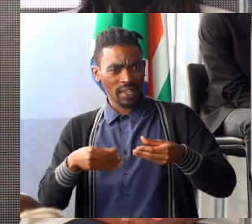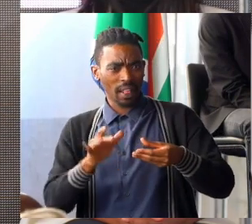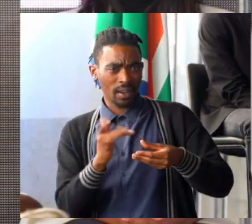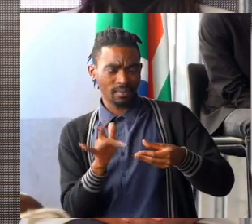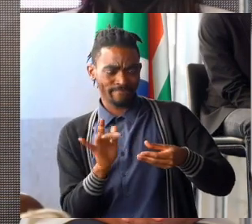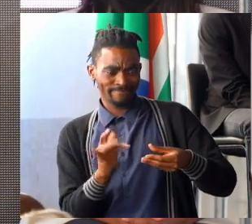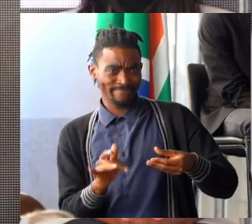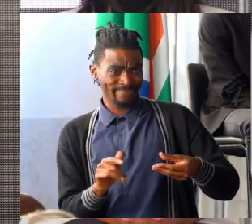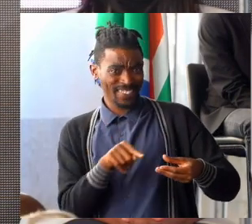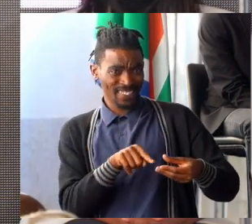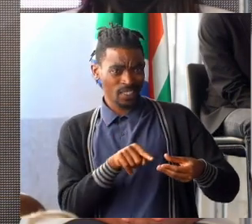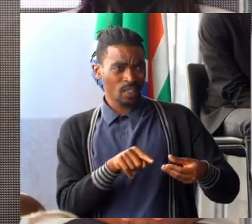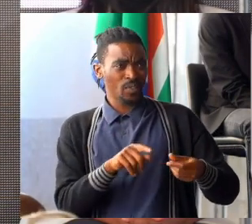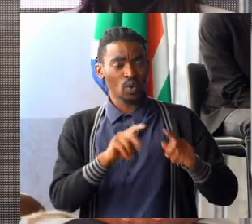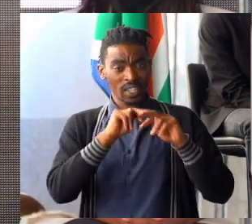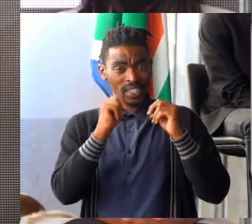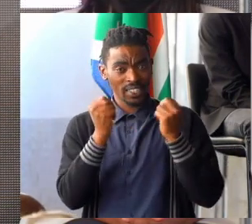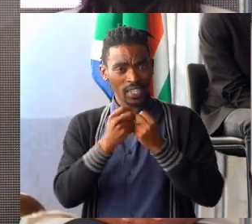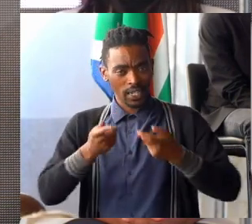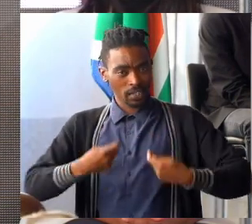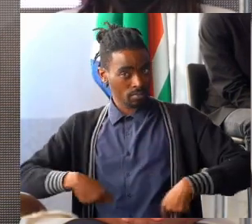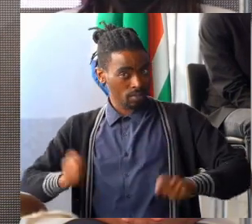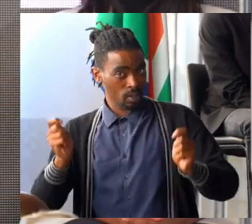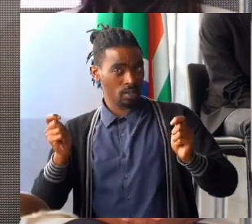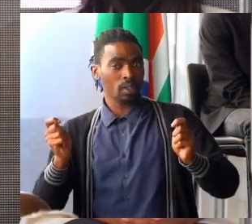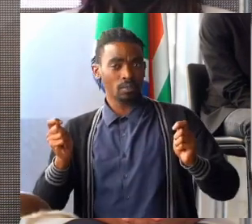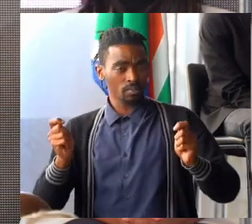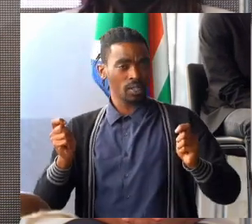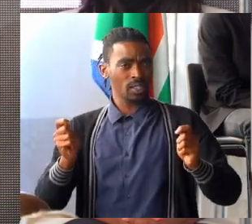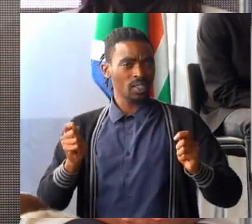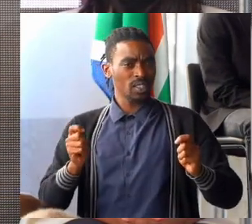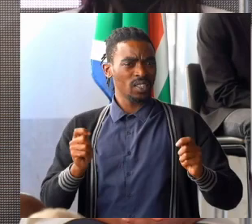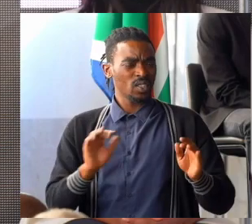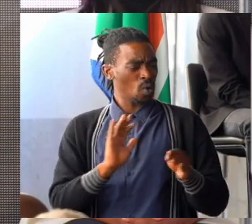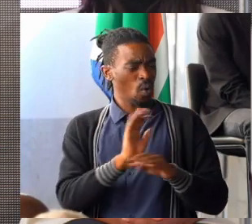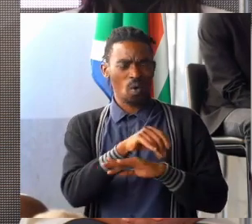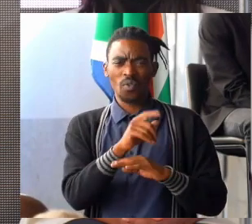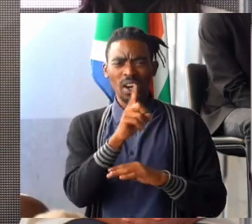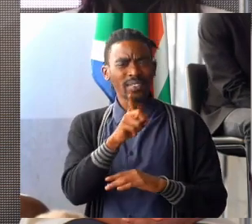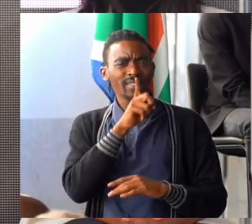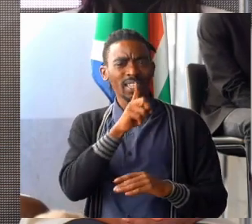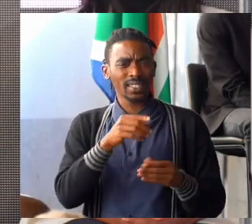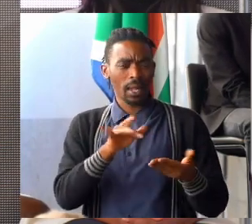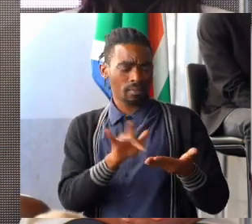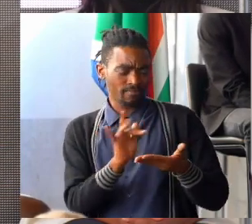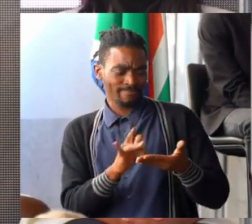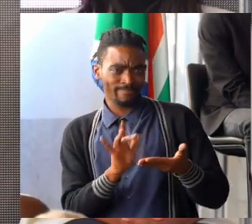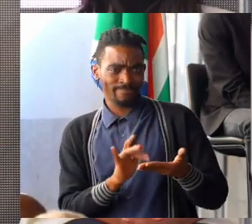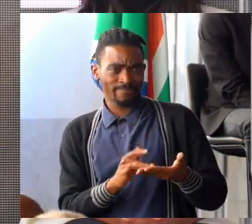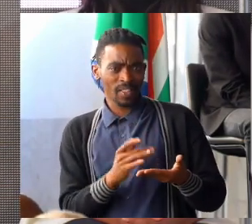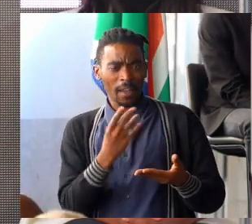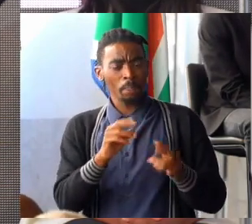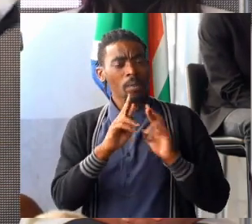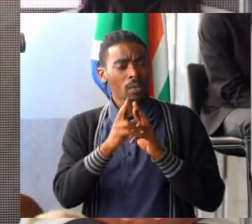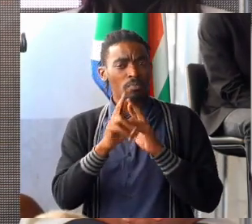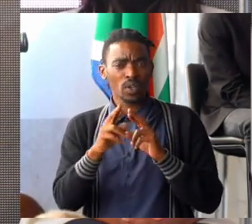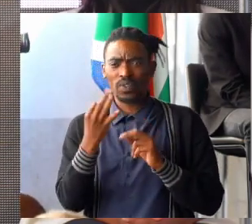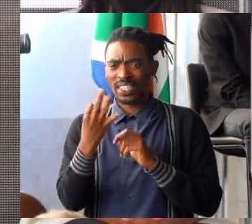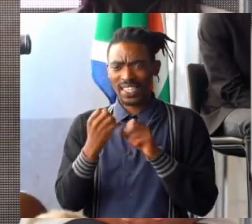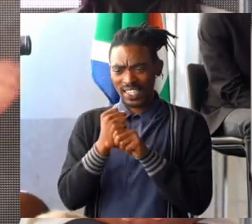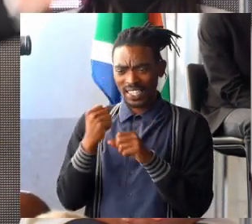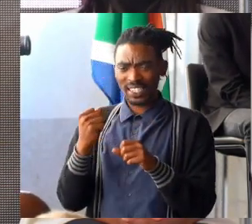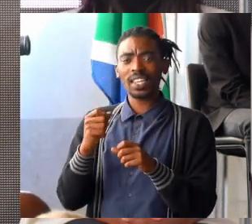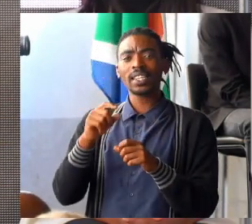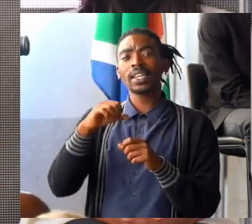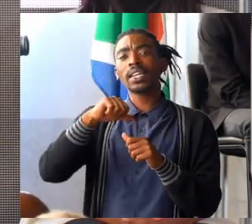estimates of national expenditure, which is longer. It's over 1,000 pages long. It's got reports on the past 3 years and the